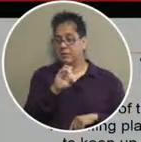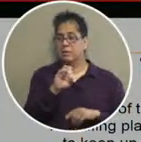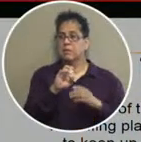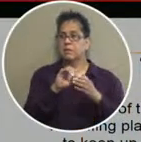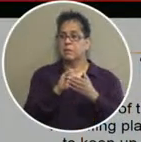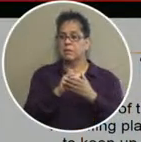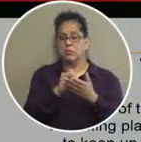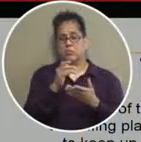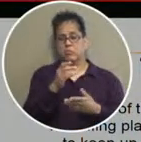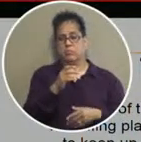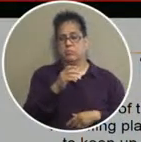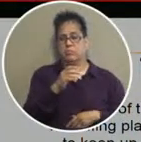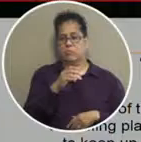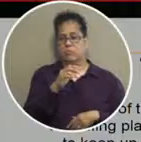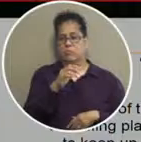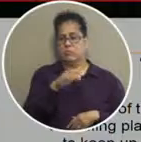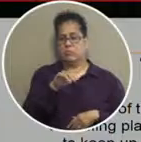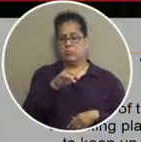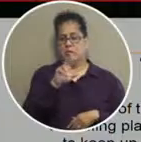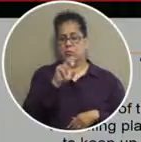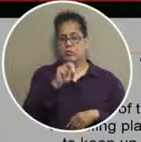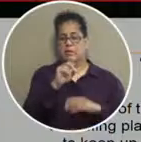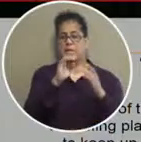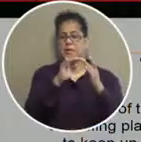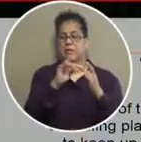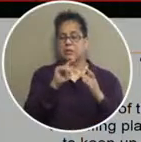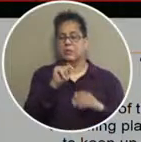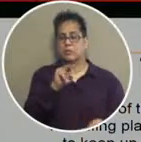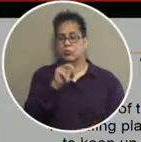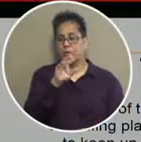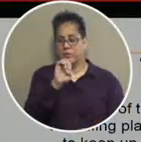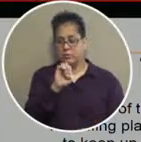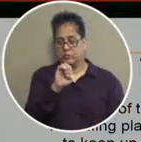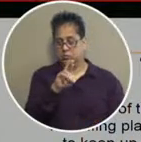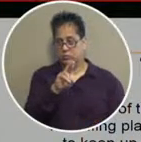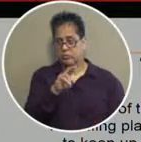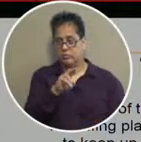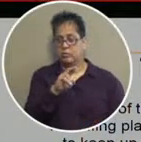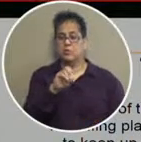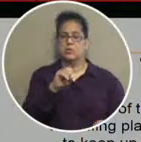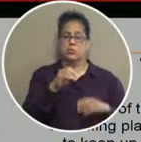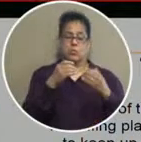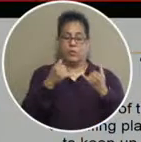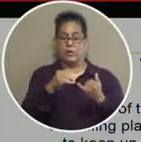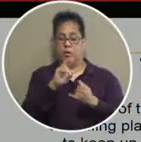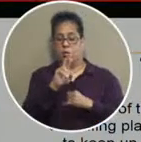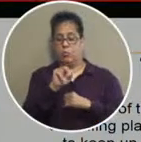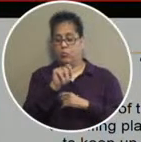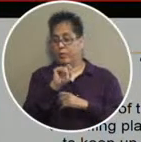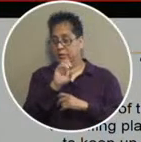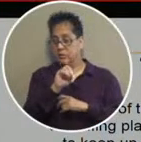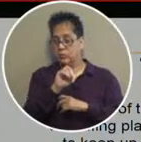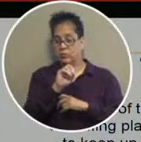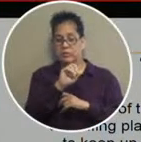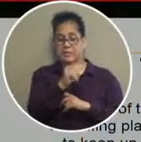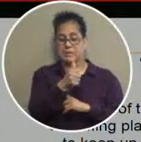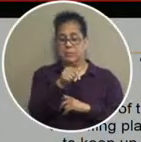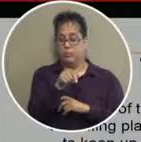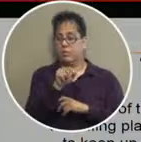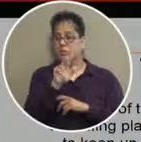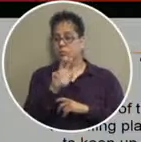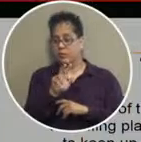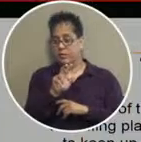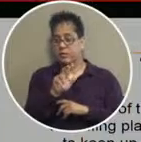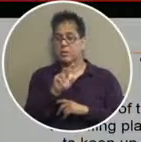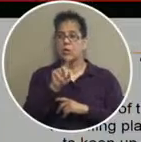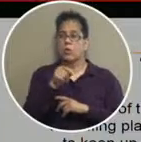to 30 contact tracers per 100,000 people. And so currently our ratio right now is 10.3, only